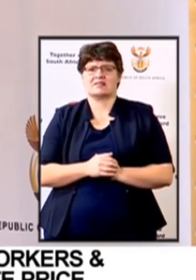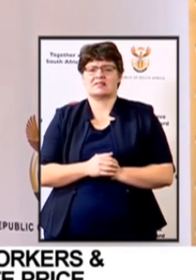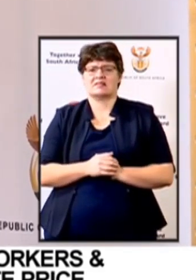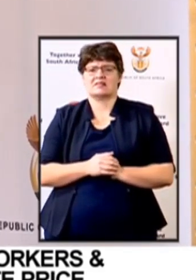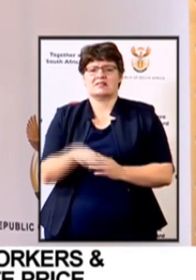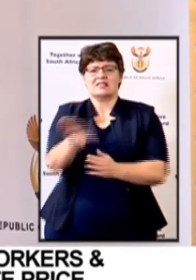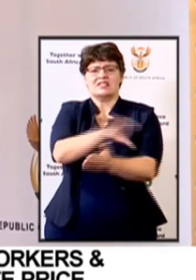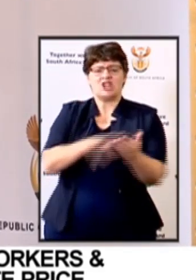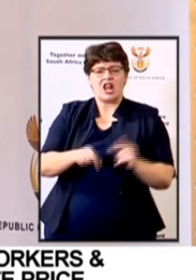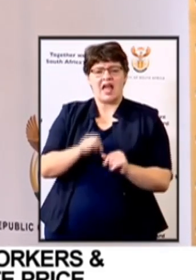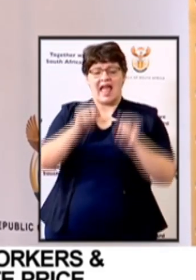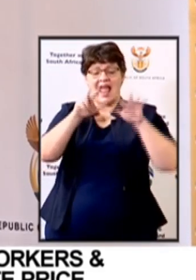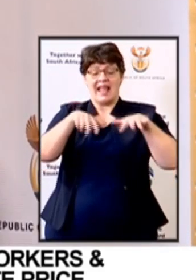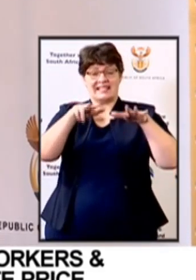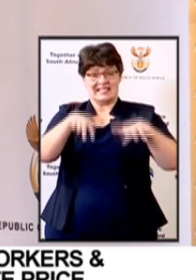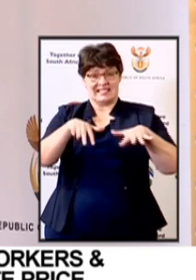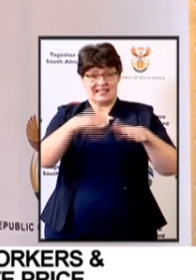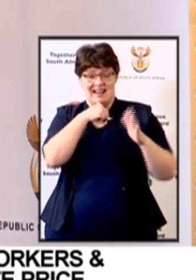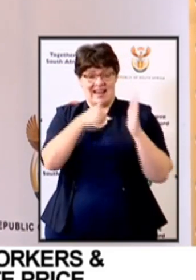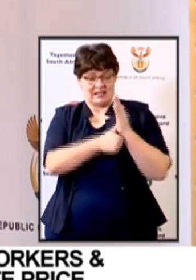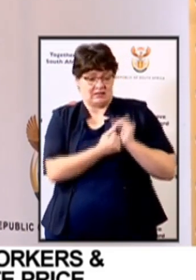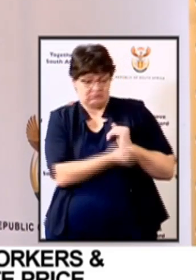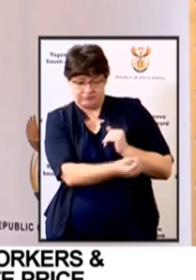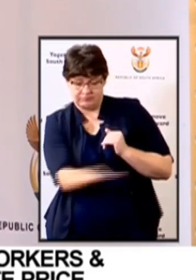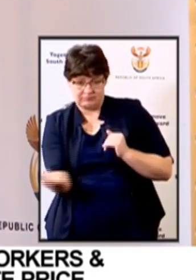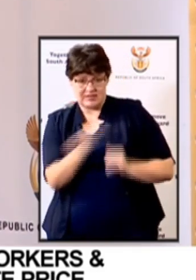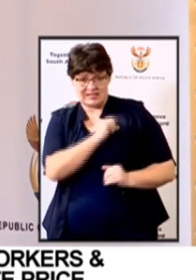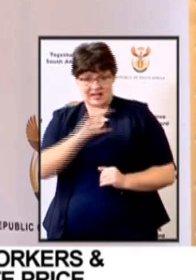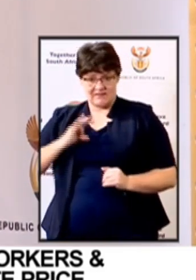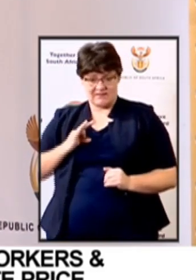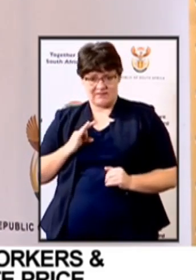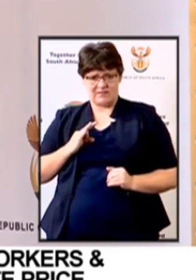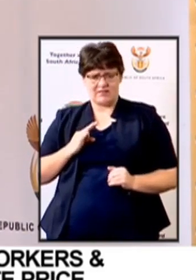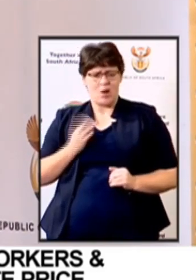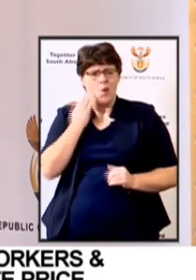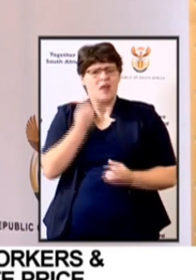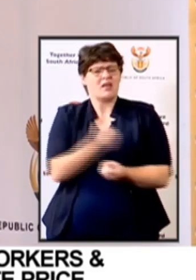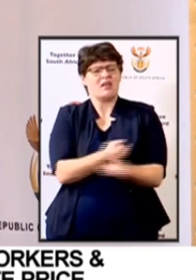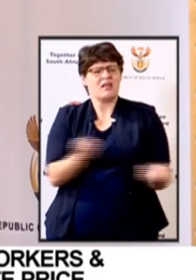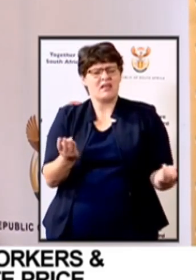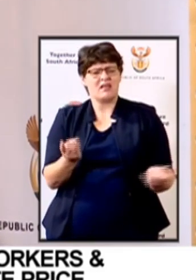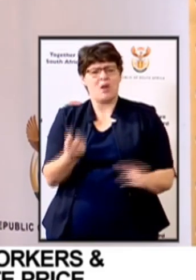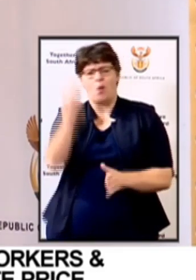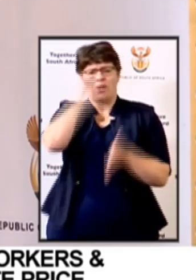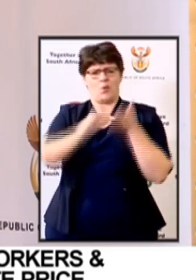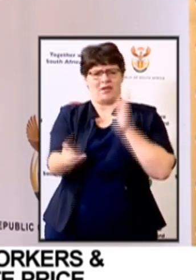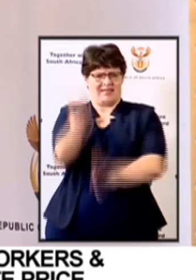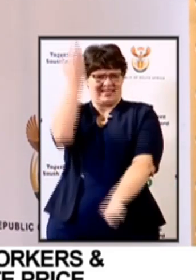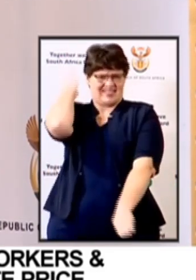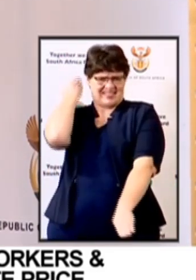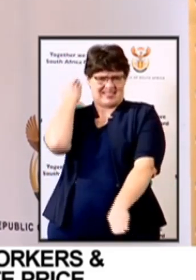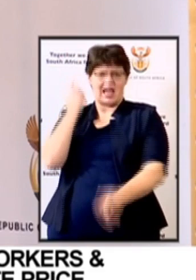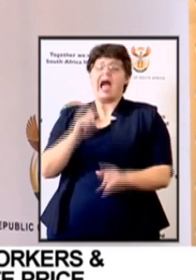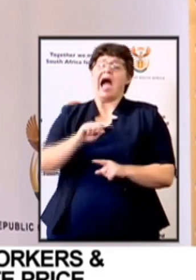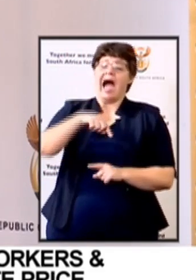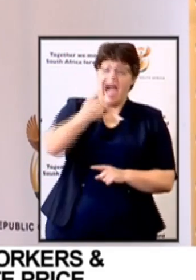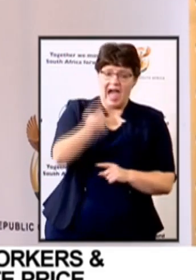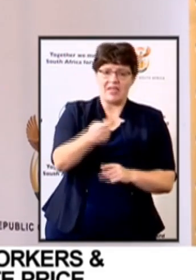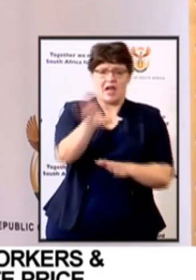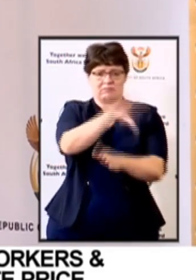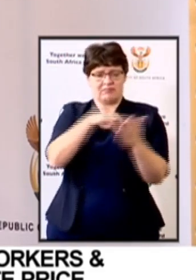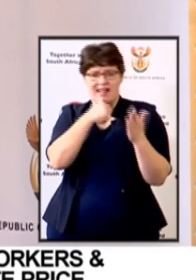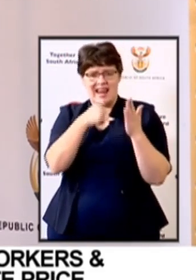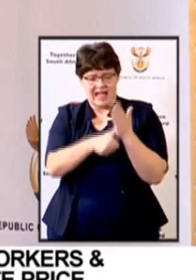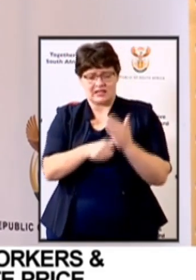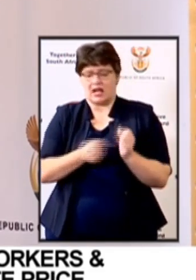Circular 18 was issued almost a week ago, on top of other circulars that have been issued